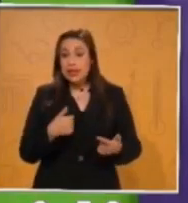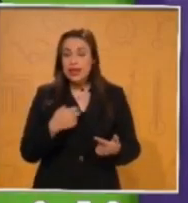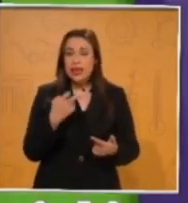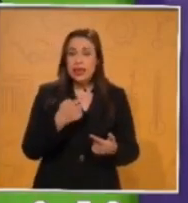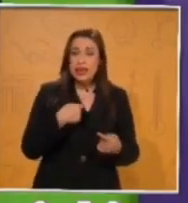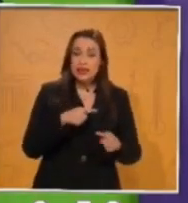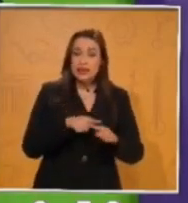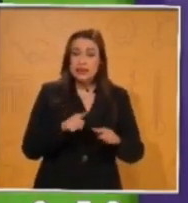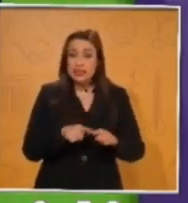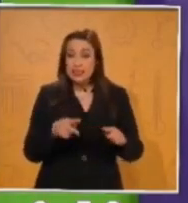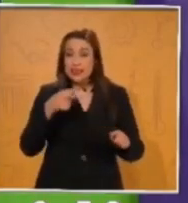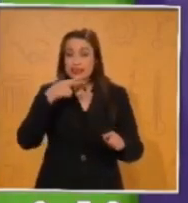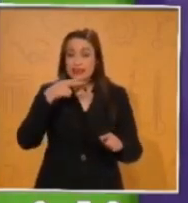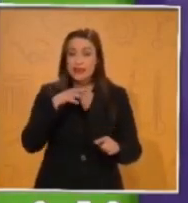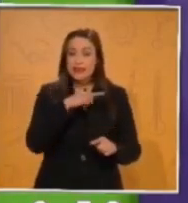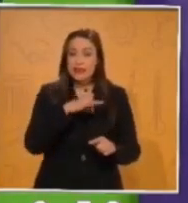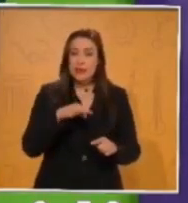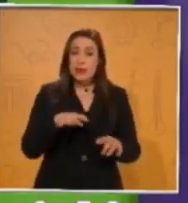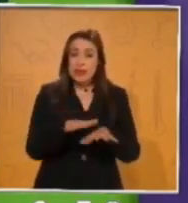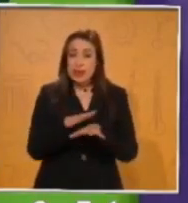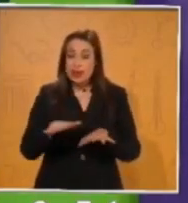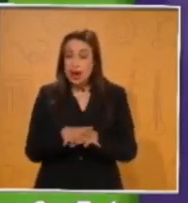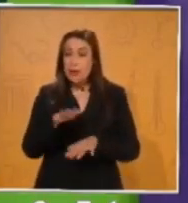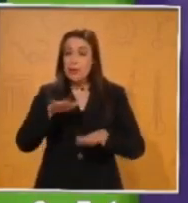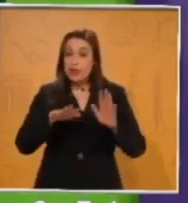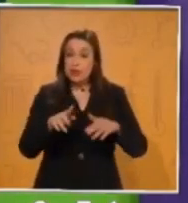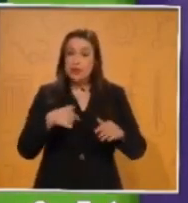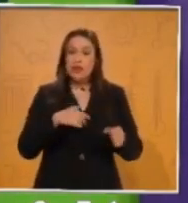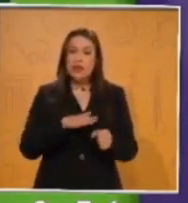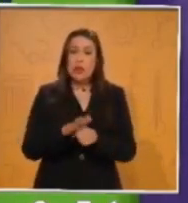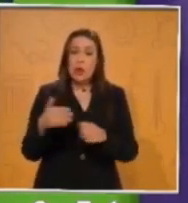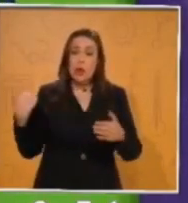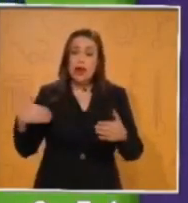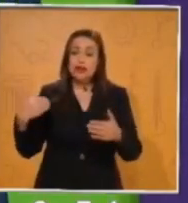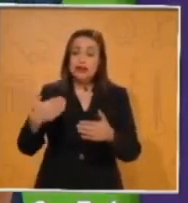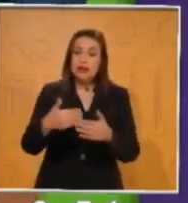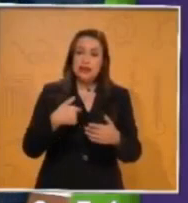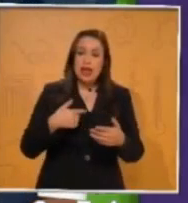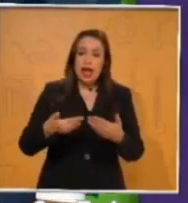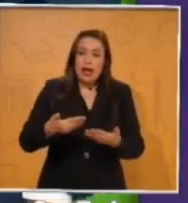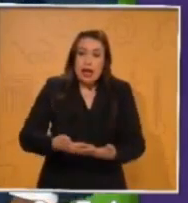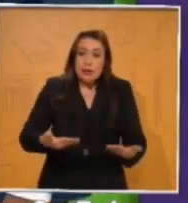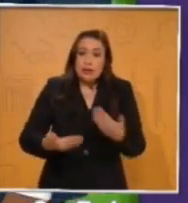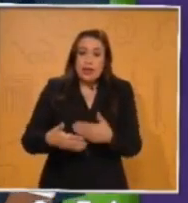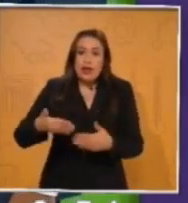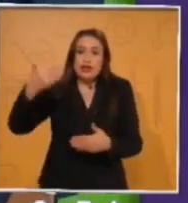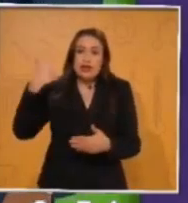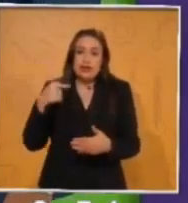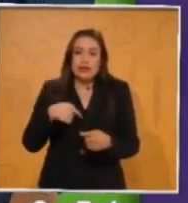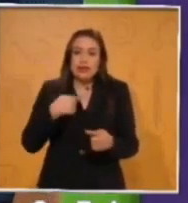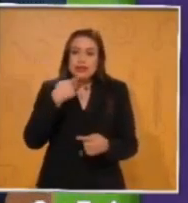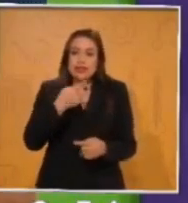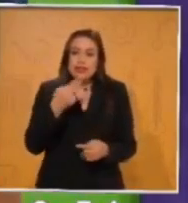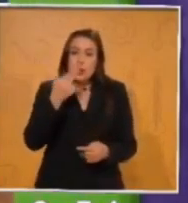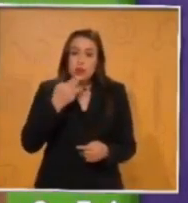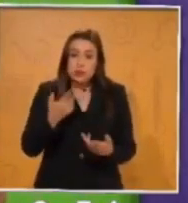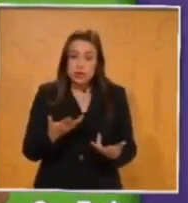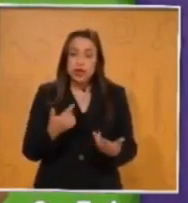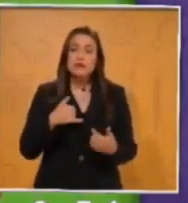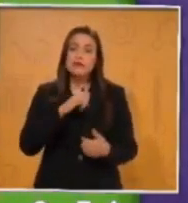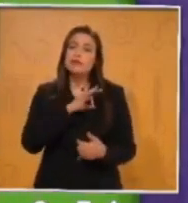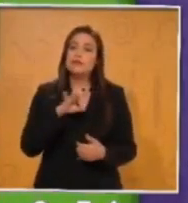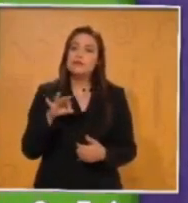have the use of I? Yes, I and then the ed. Study for my test. Poor